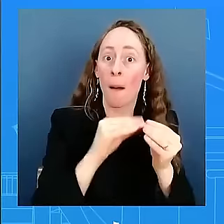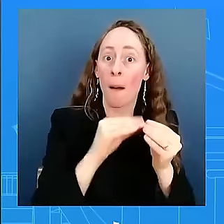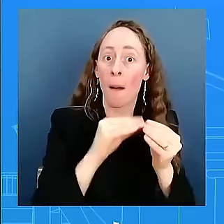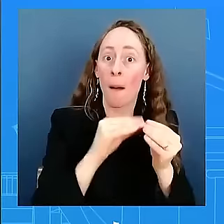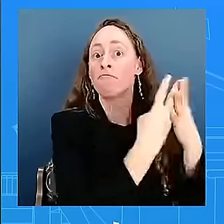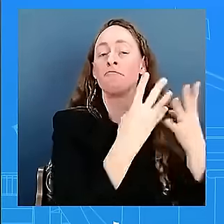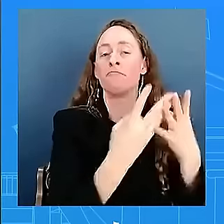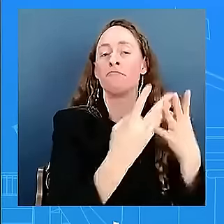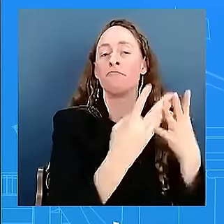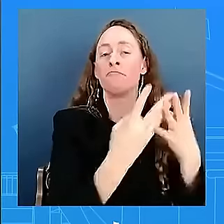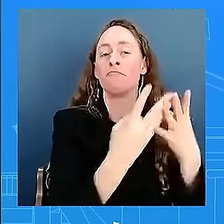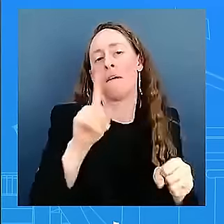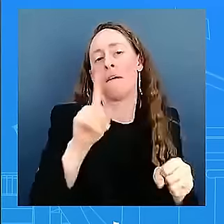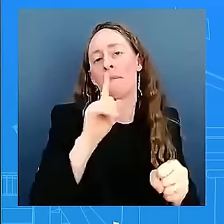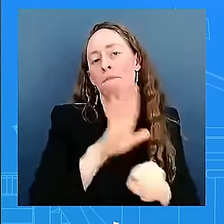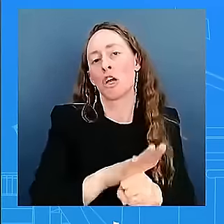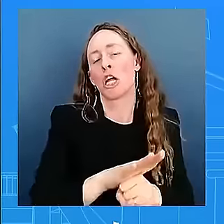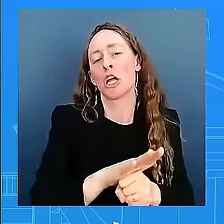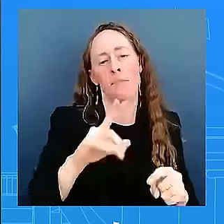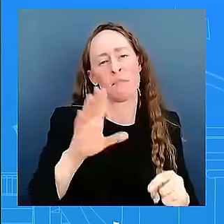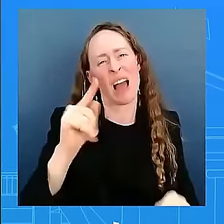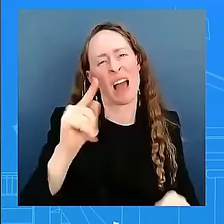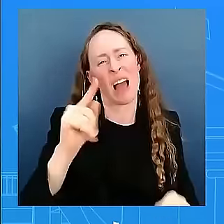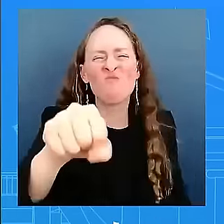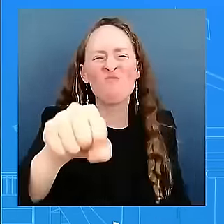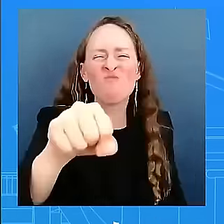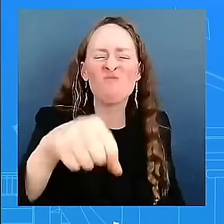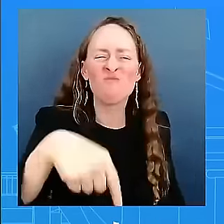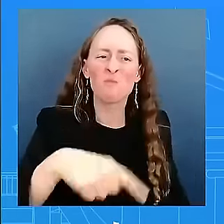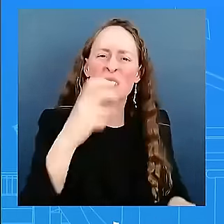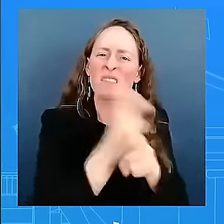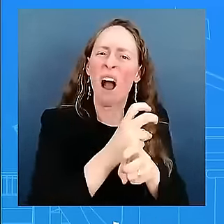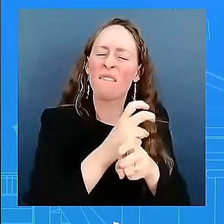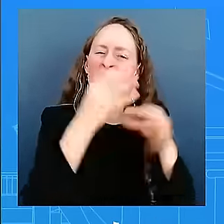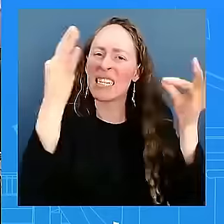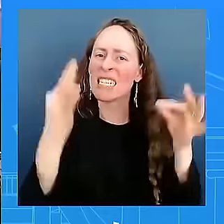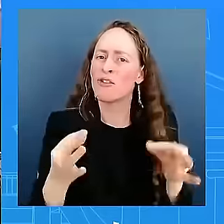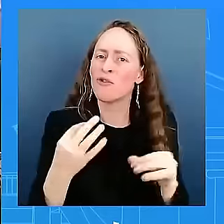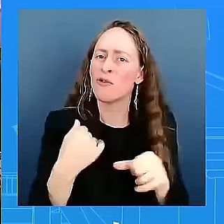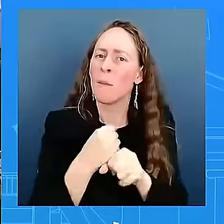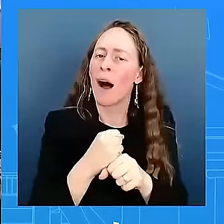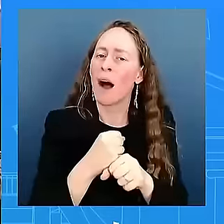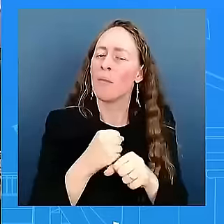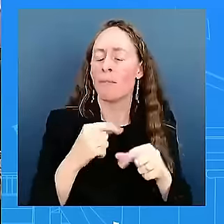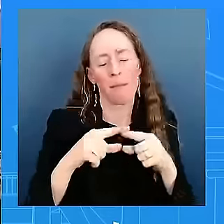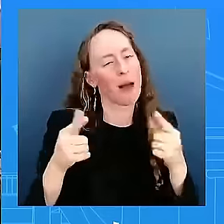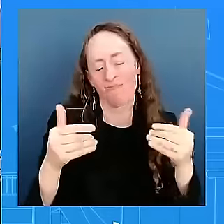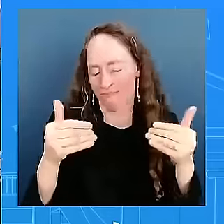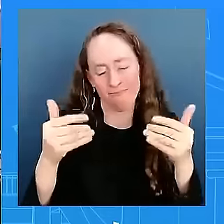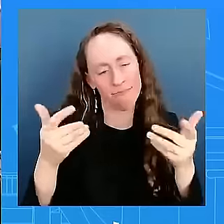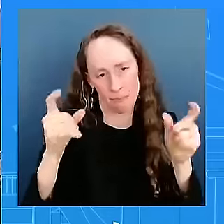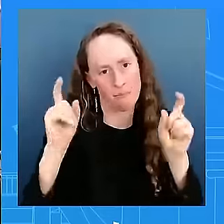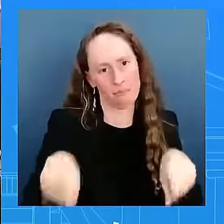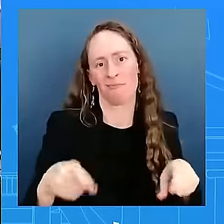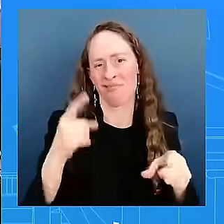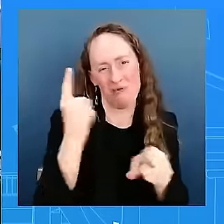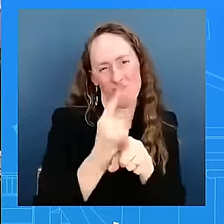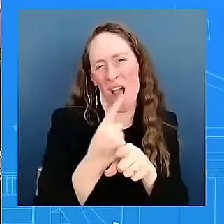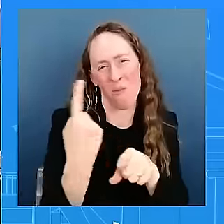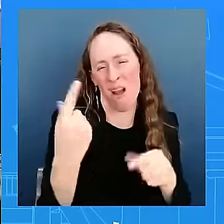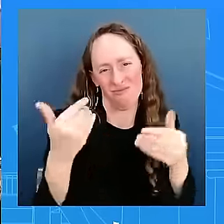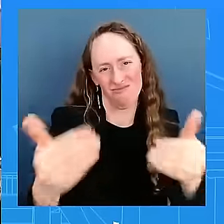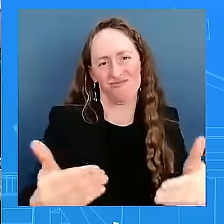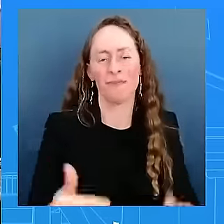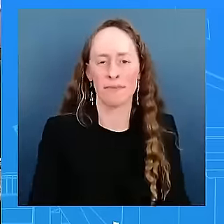hard decisions, and yet, as he did today, he was prepared to make them. Yeah. Can you explain a bit more, when did it become clear that Krasikov